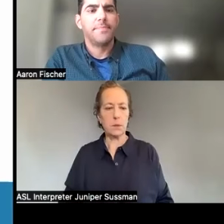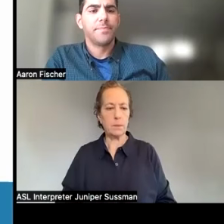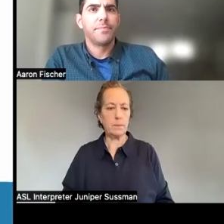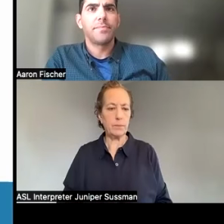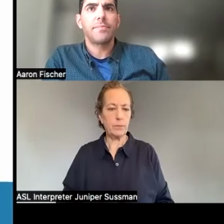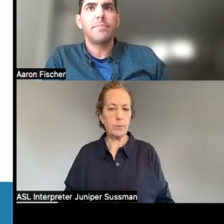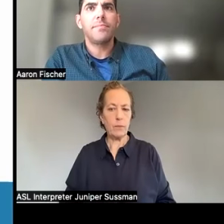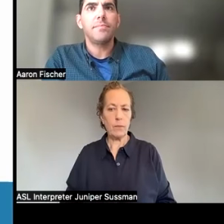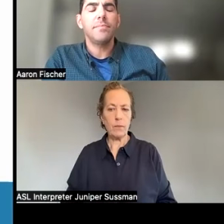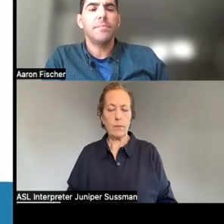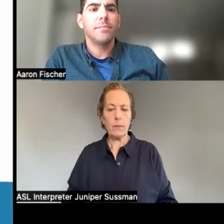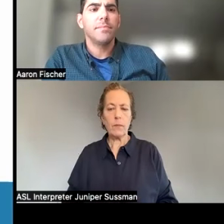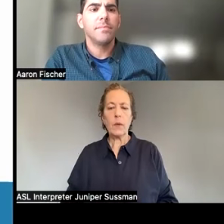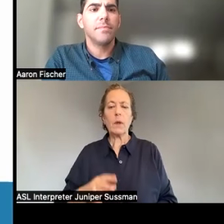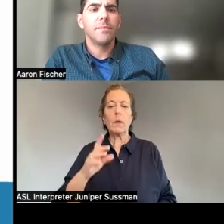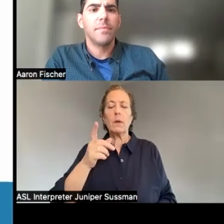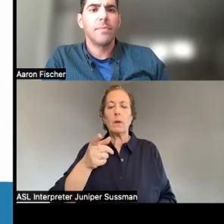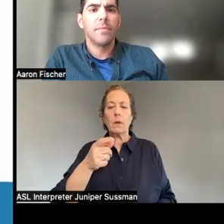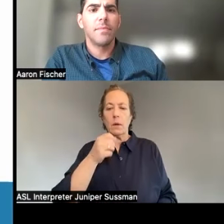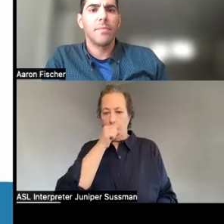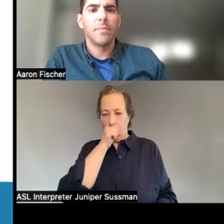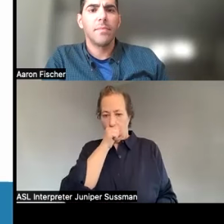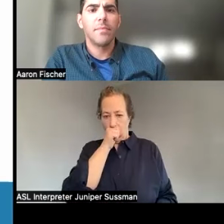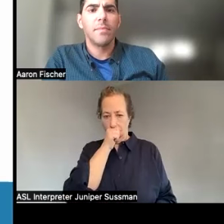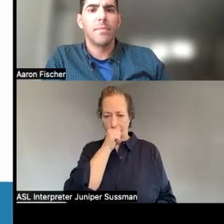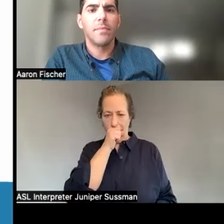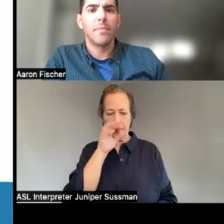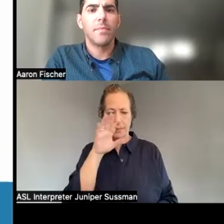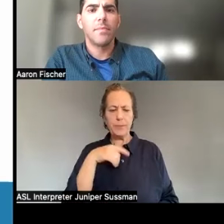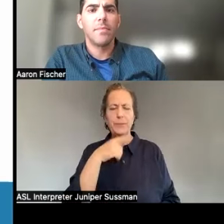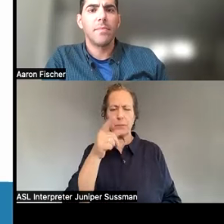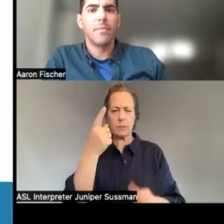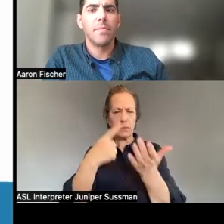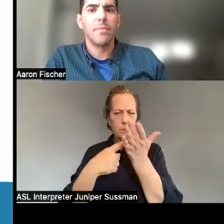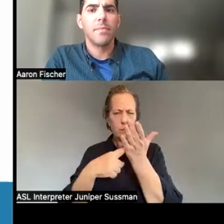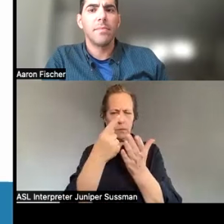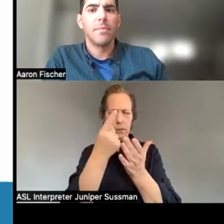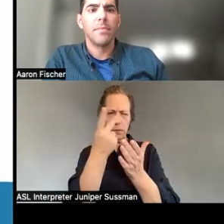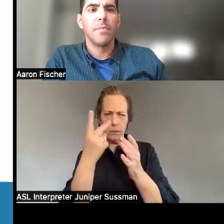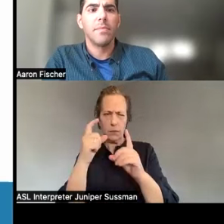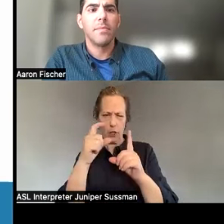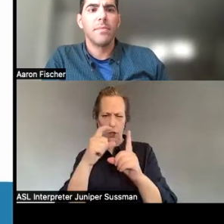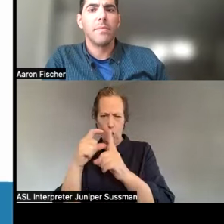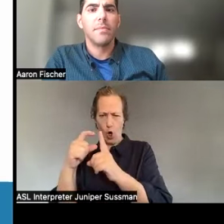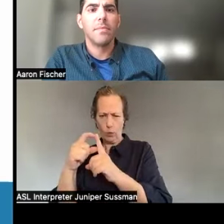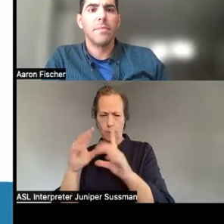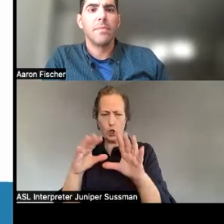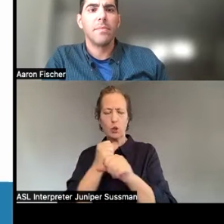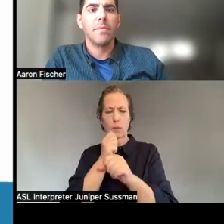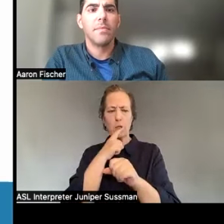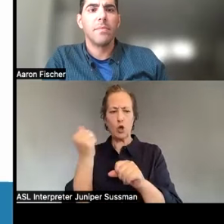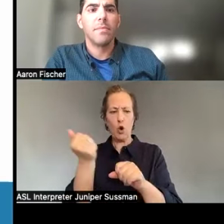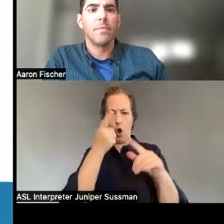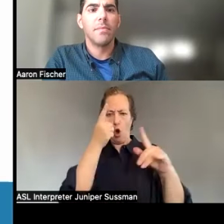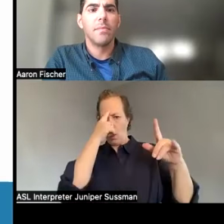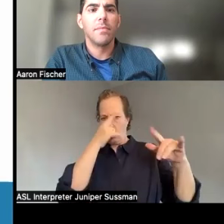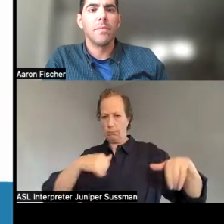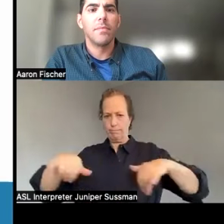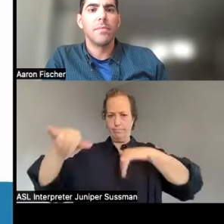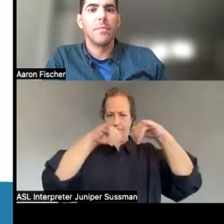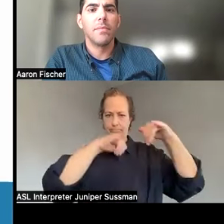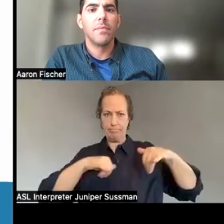So I want to talk a couple of terminology, a couple of words to make sure that we're on the same page and that we are coming from the